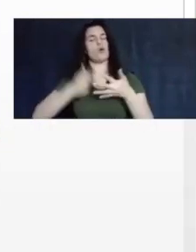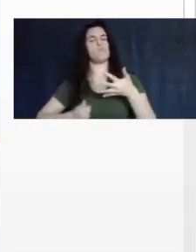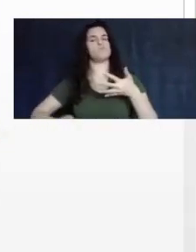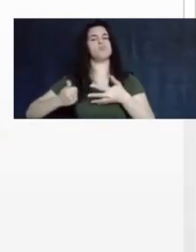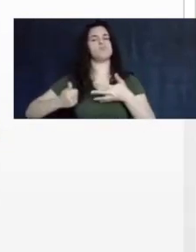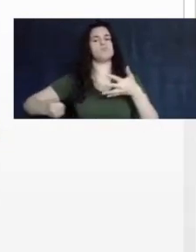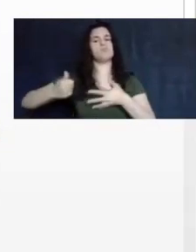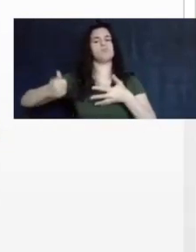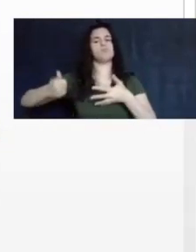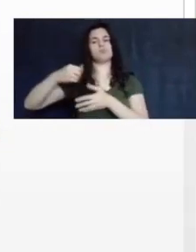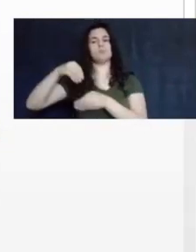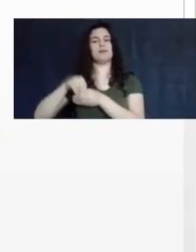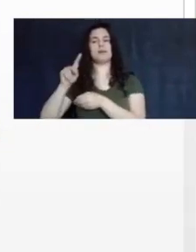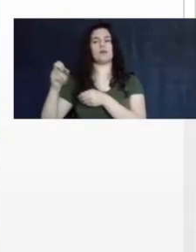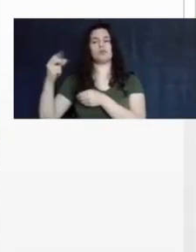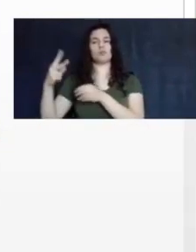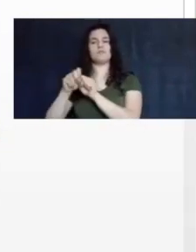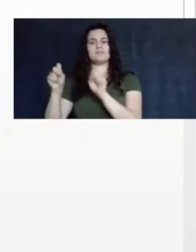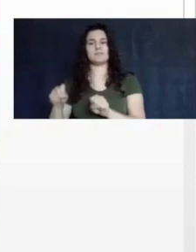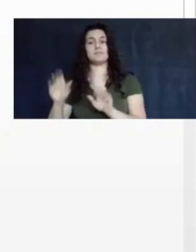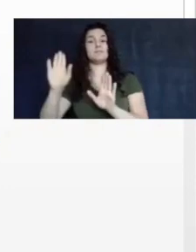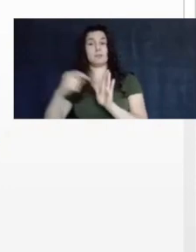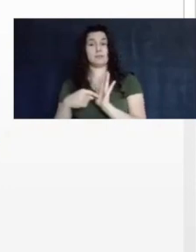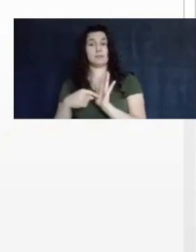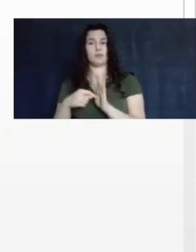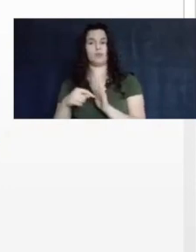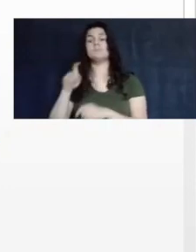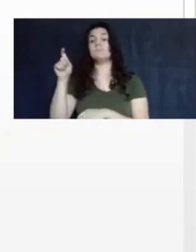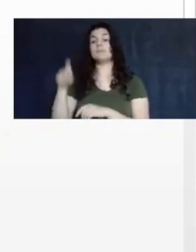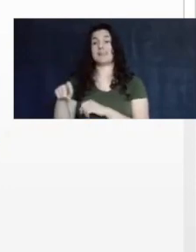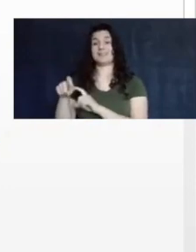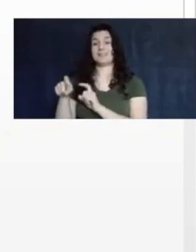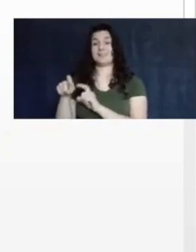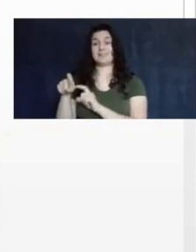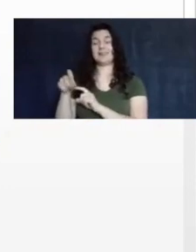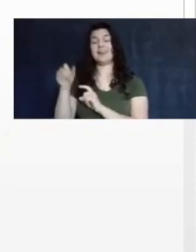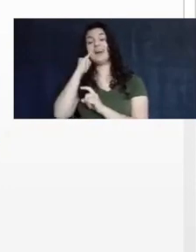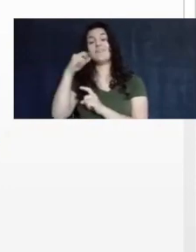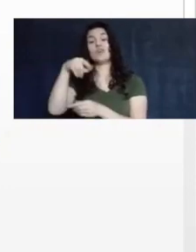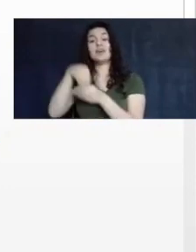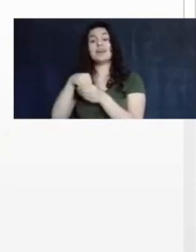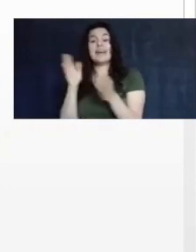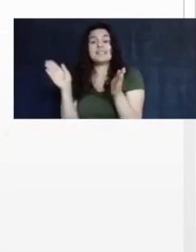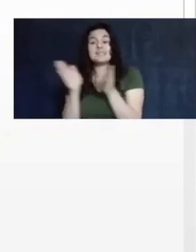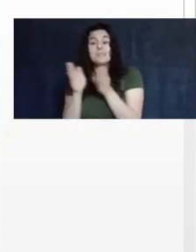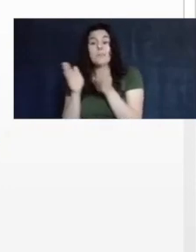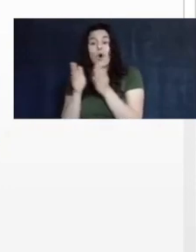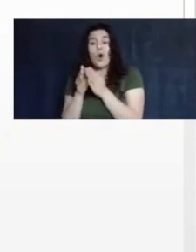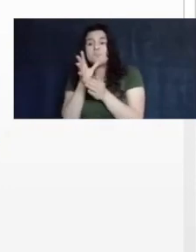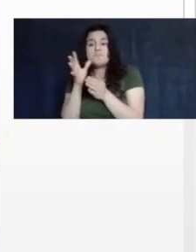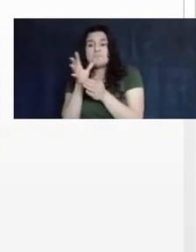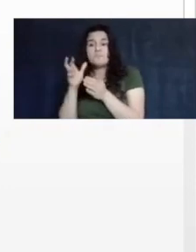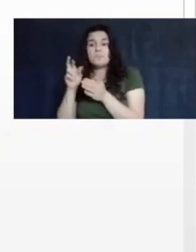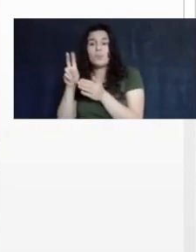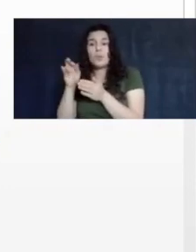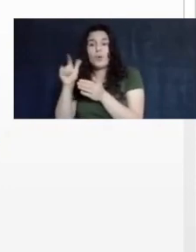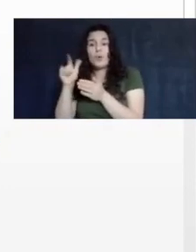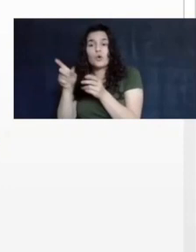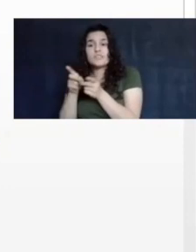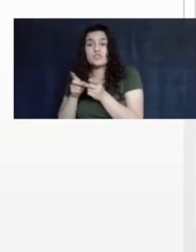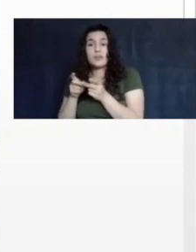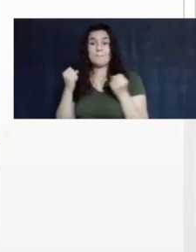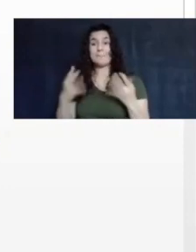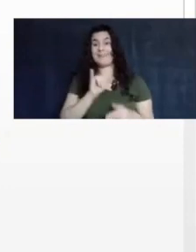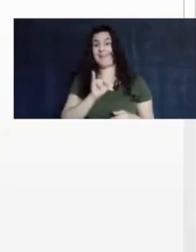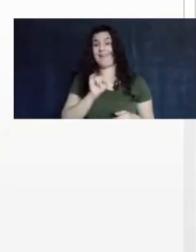So for example, in the state of Texas, if you're in a small rural district, which many of the ISDs are, as maybe